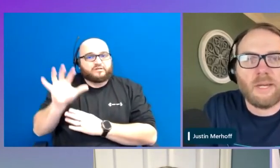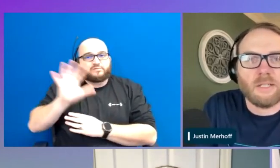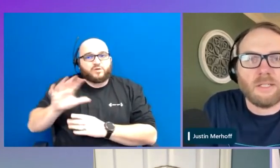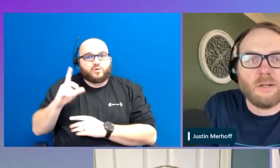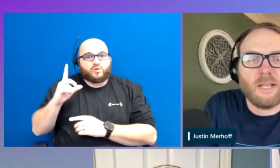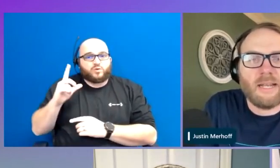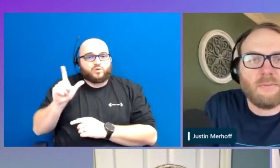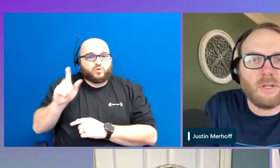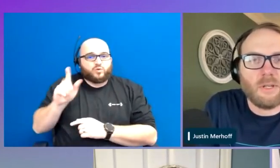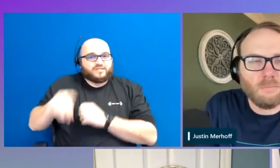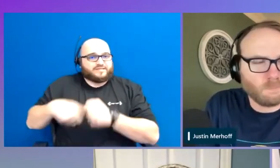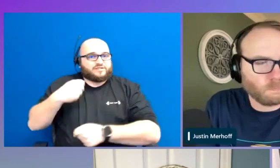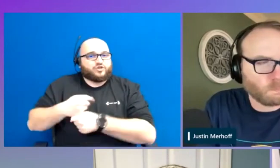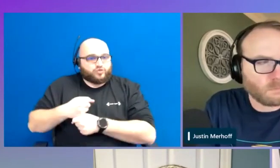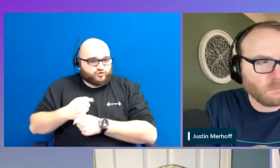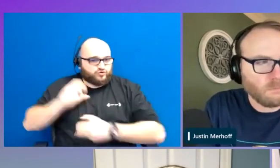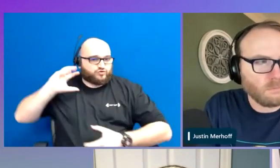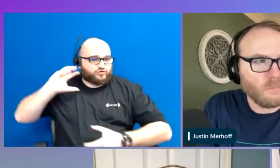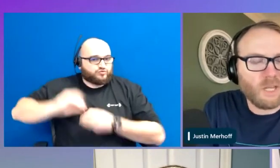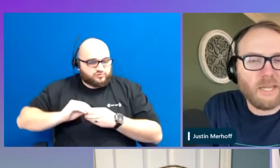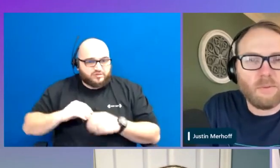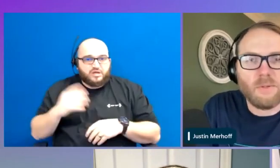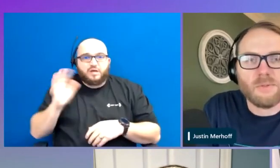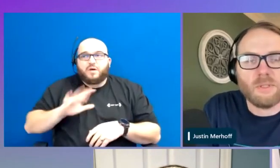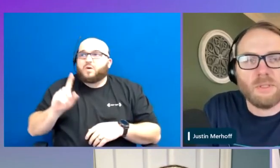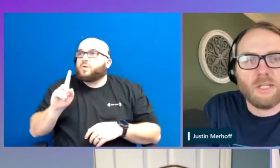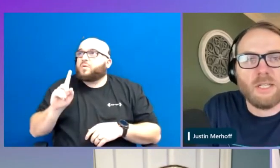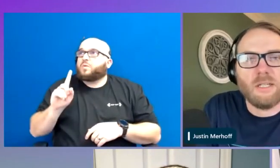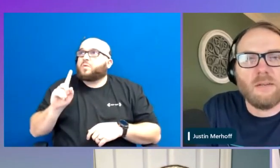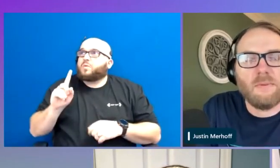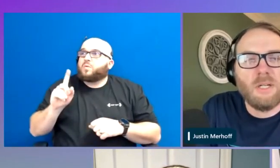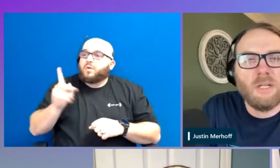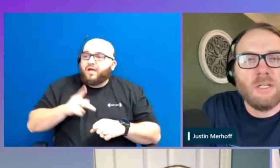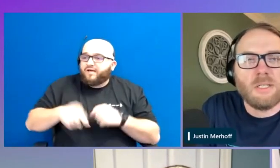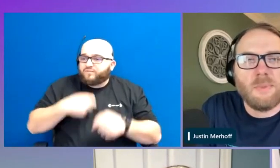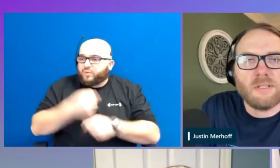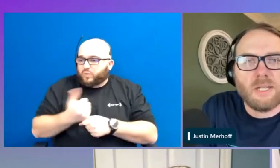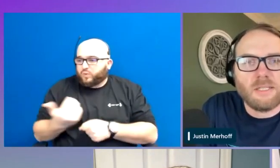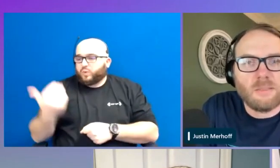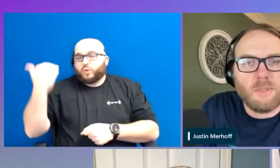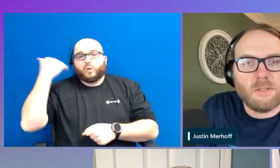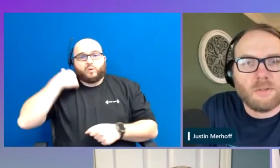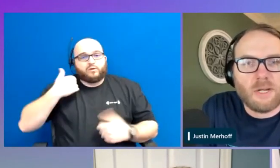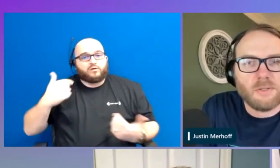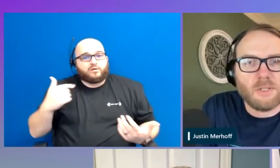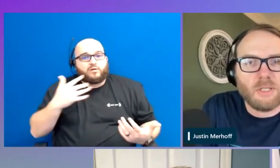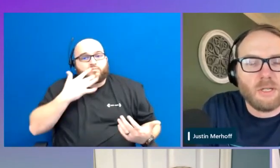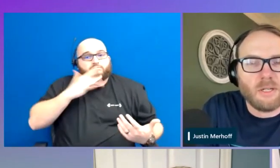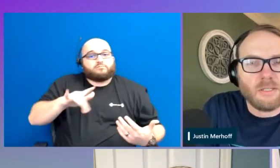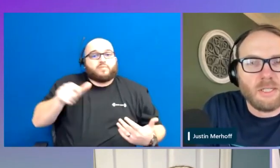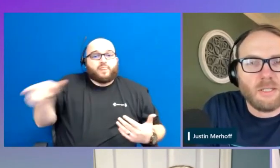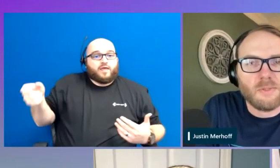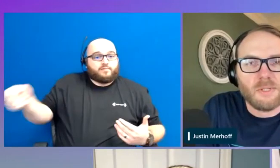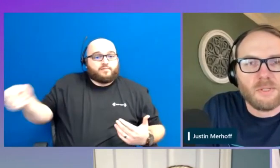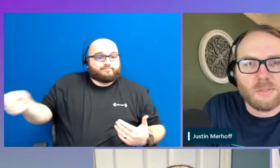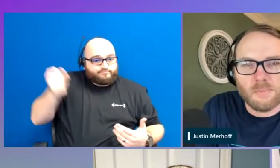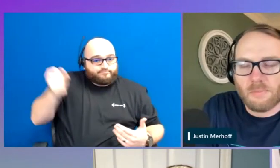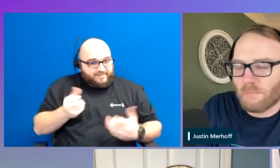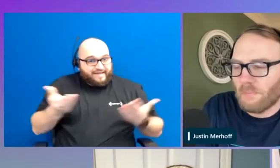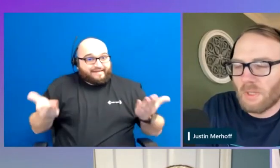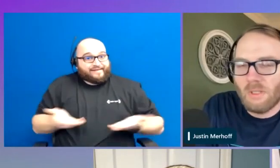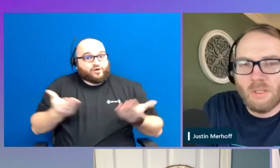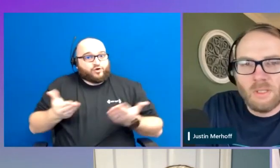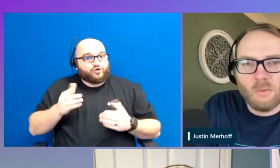And about a year and a half ago, I was lucky enough to be selected to be the Director of Security at DQ